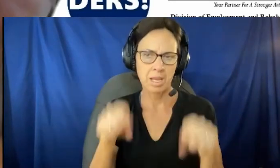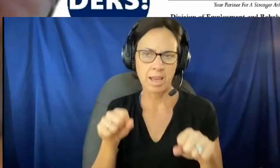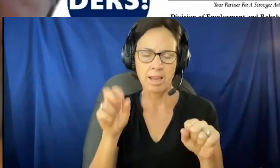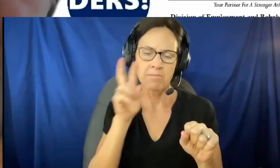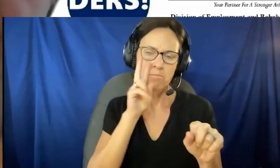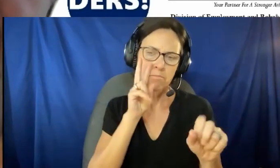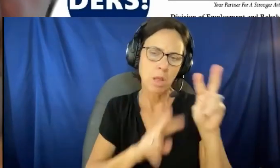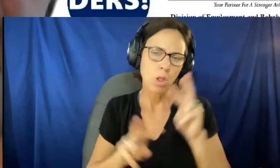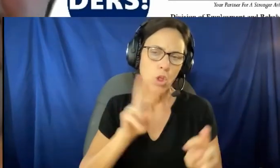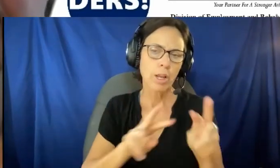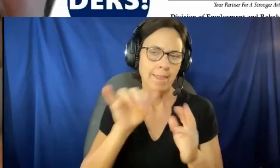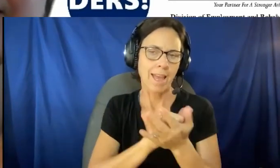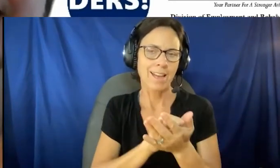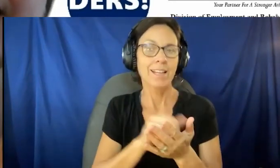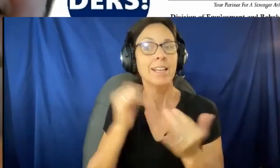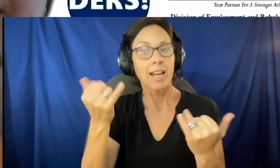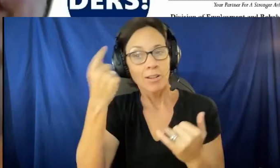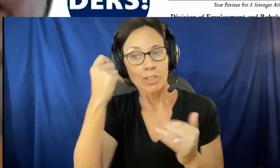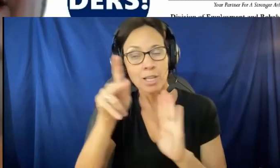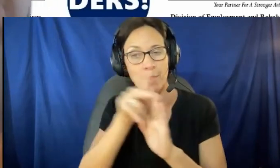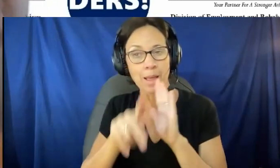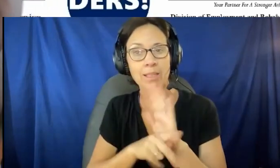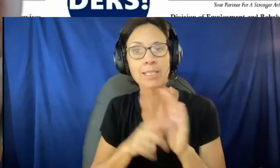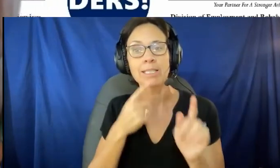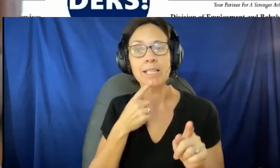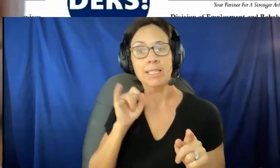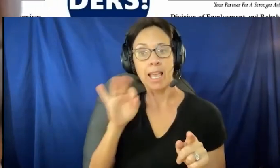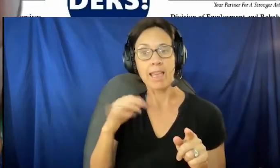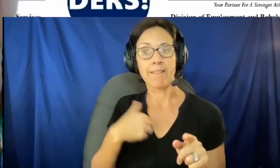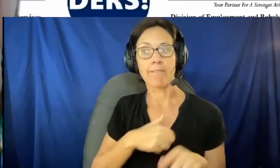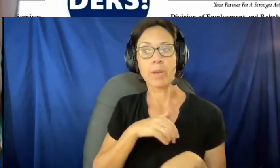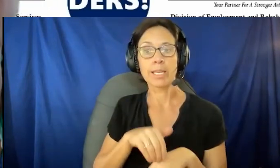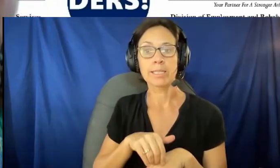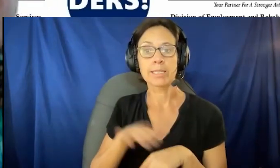a policy that states that if we send you to that